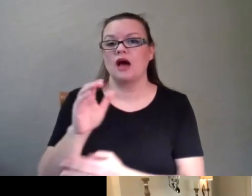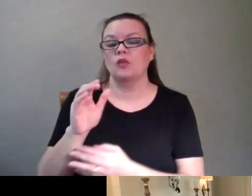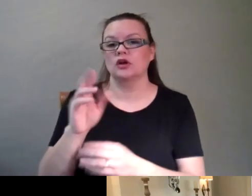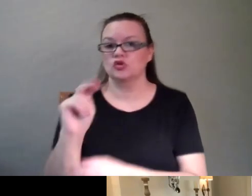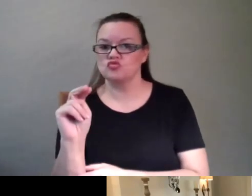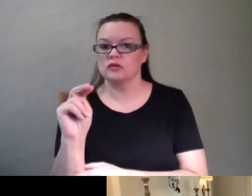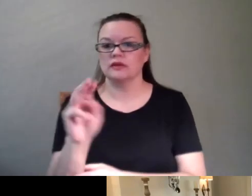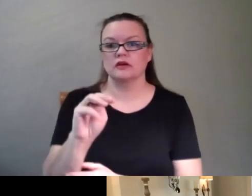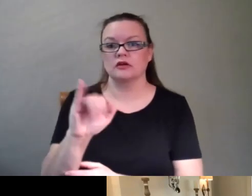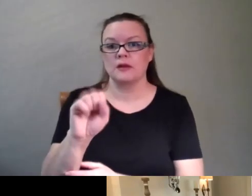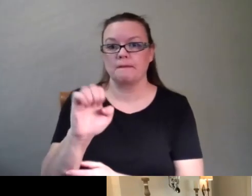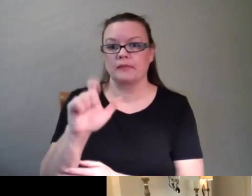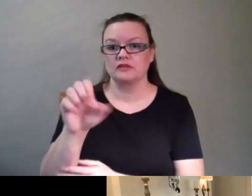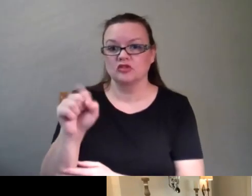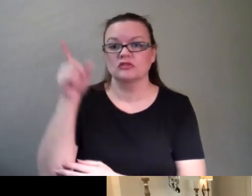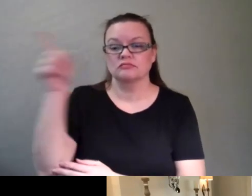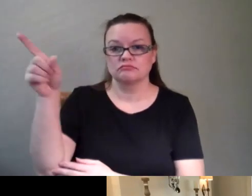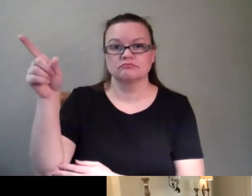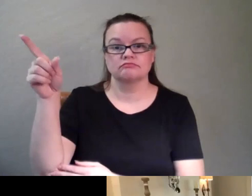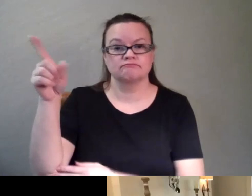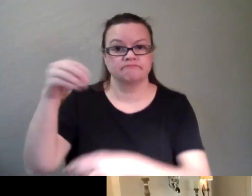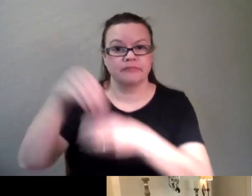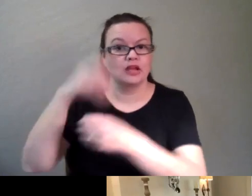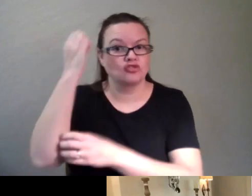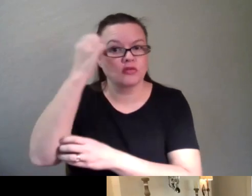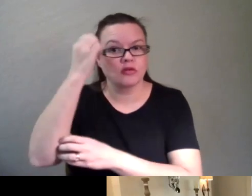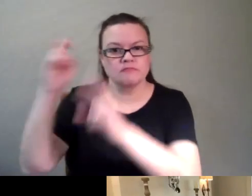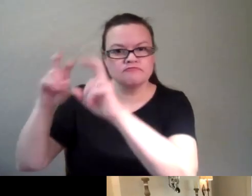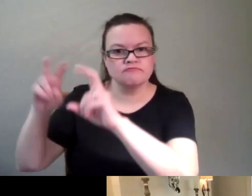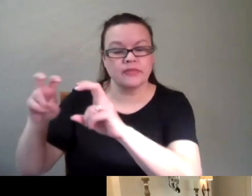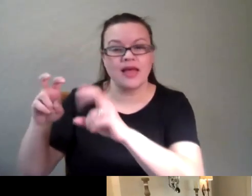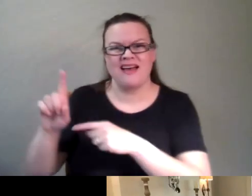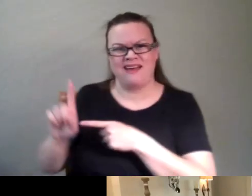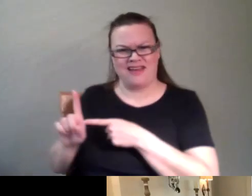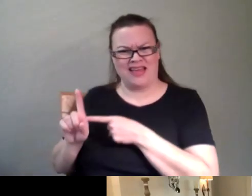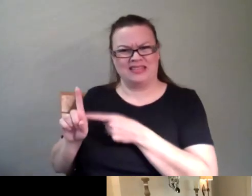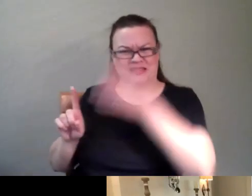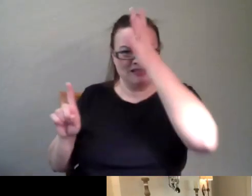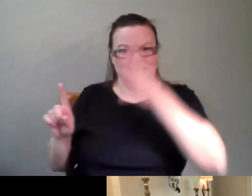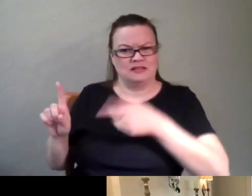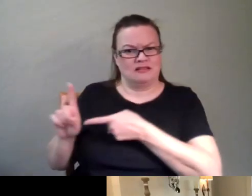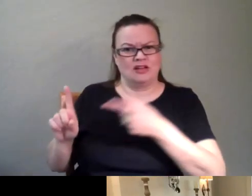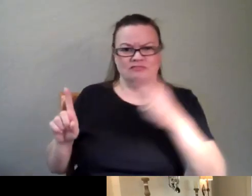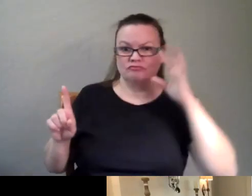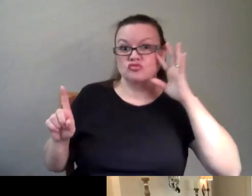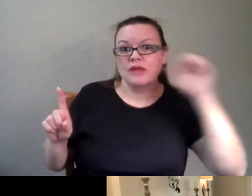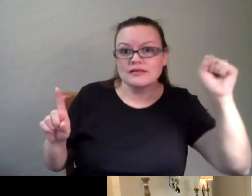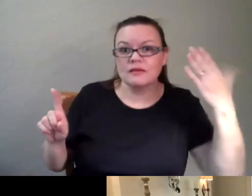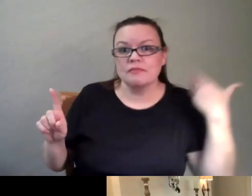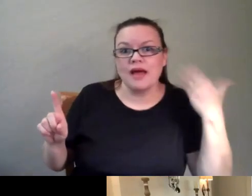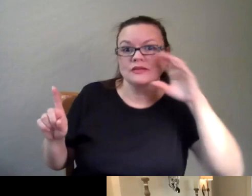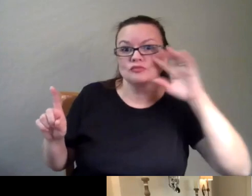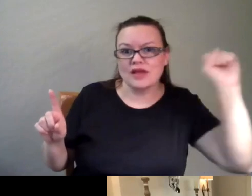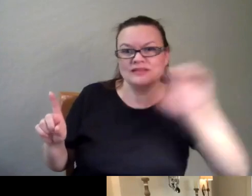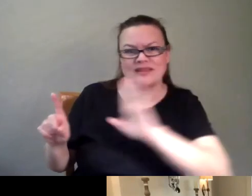comment like that is just hard to even believe could be made. But